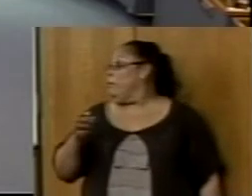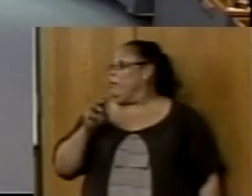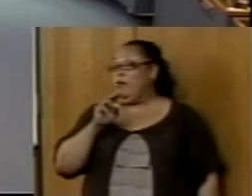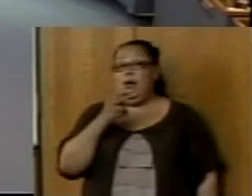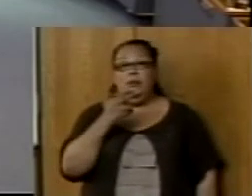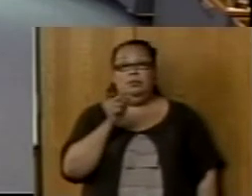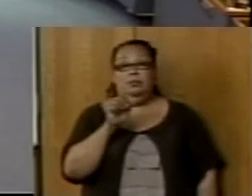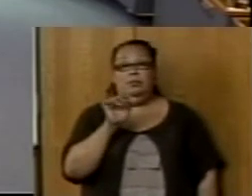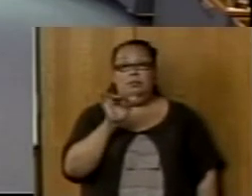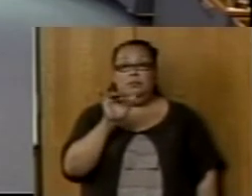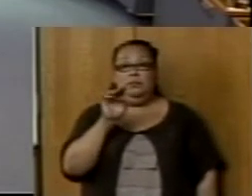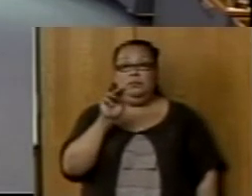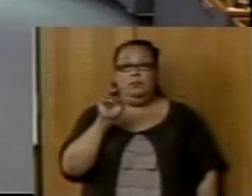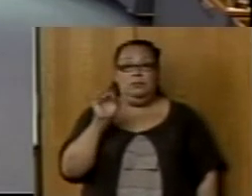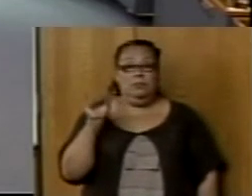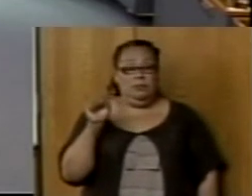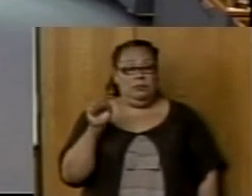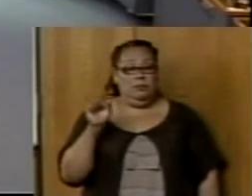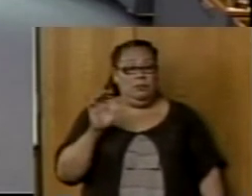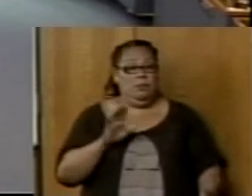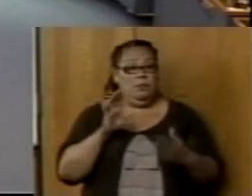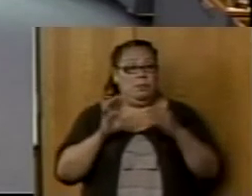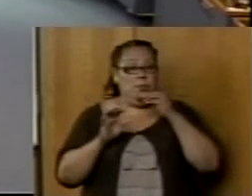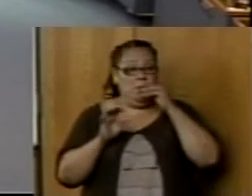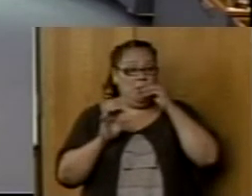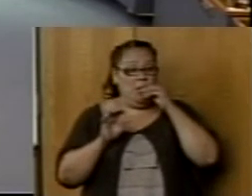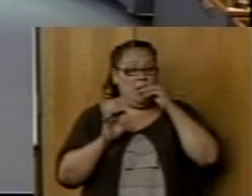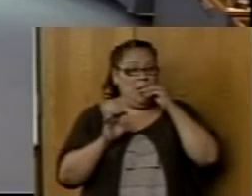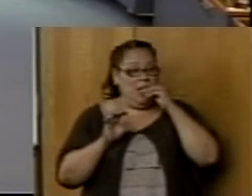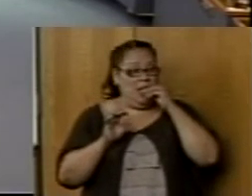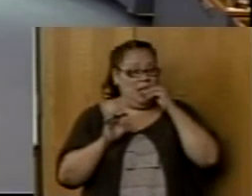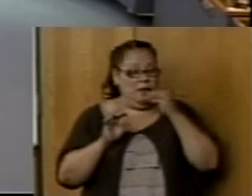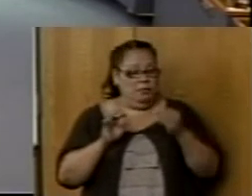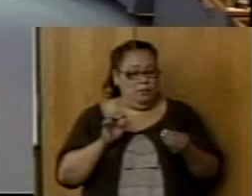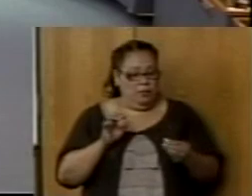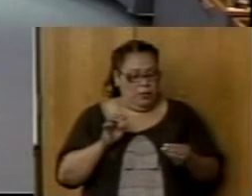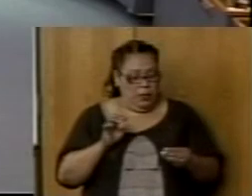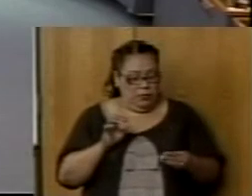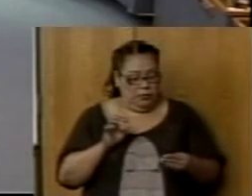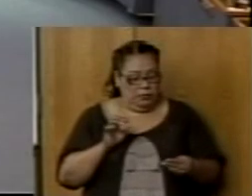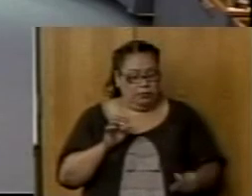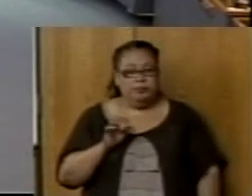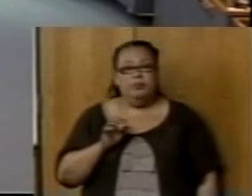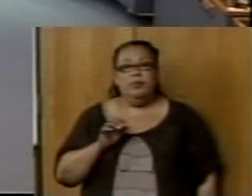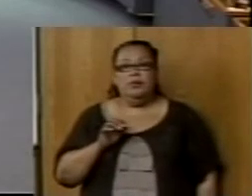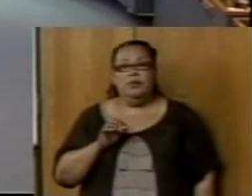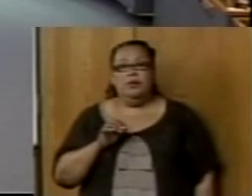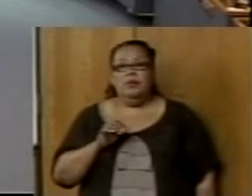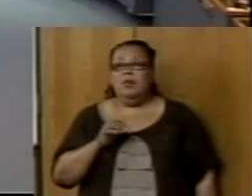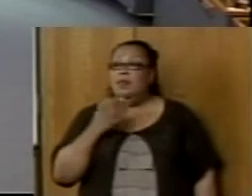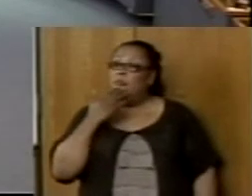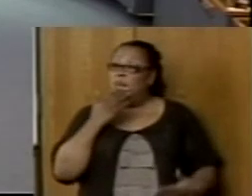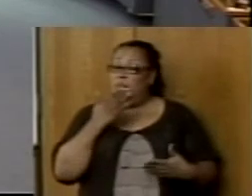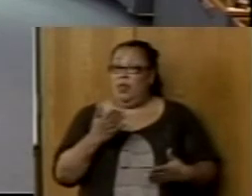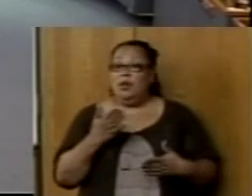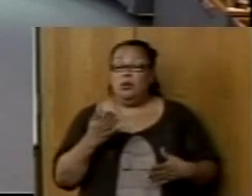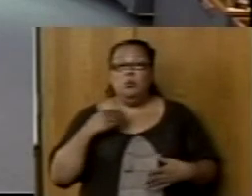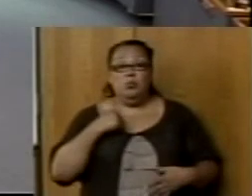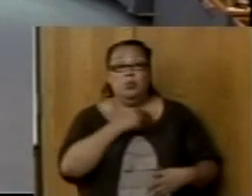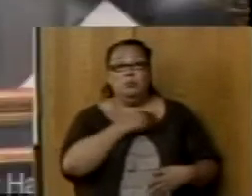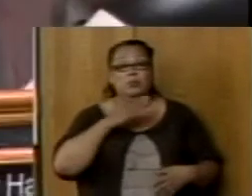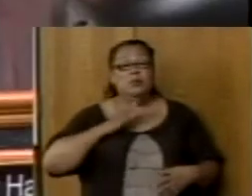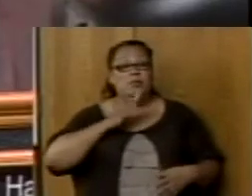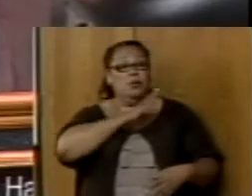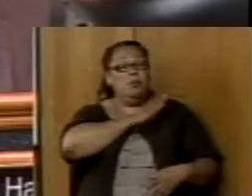you'd like to address that issue. What happened? Thank you, Dr. Montoya. Dr. Escobedo, members of the board.